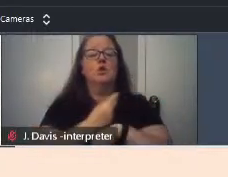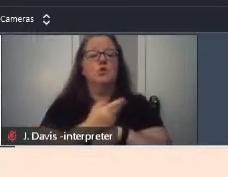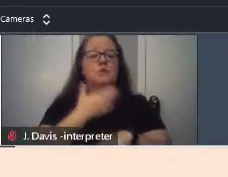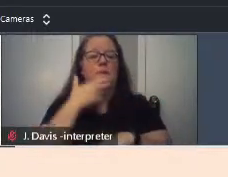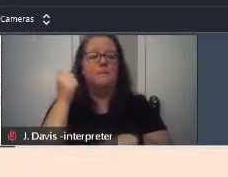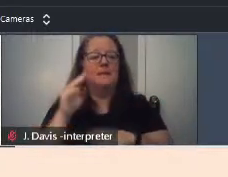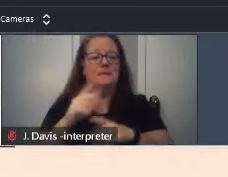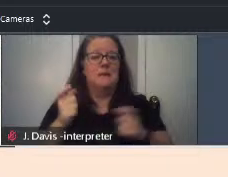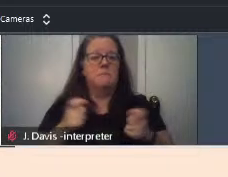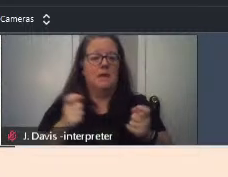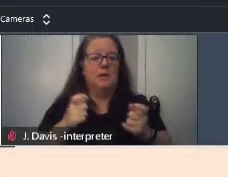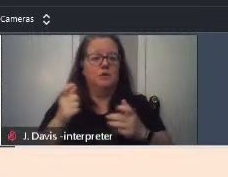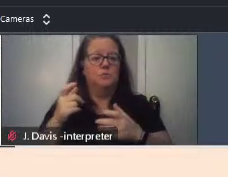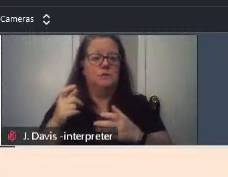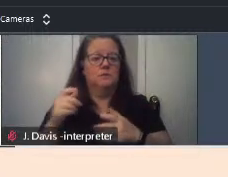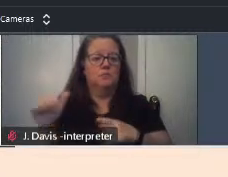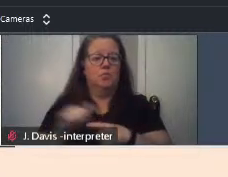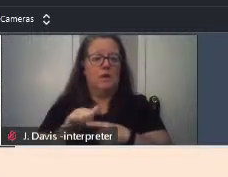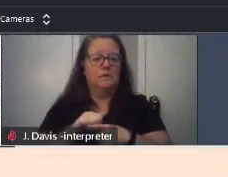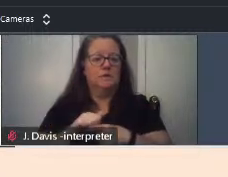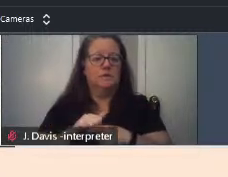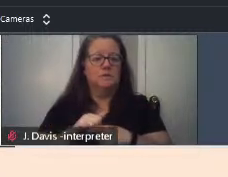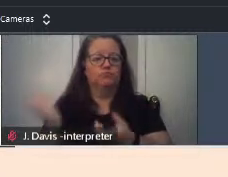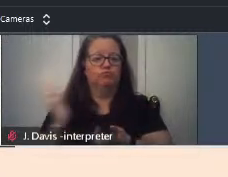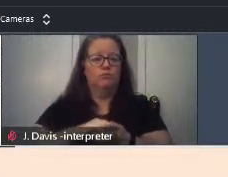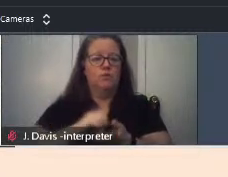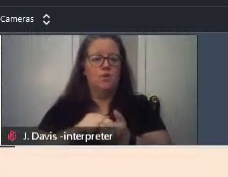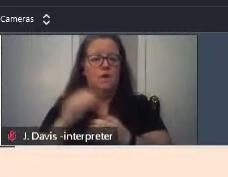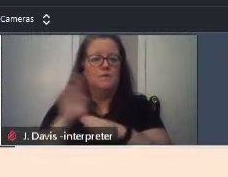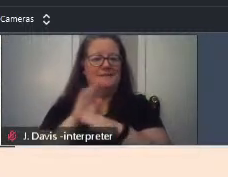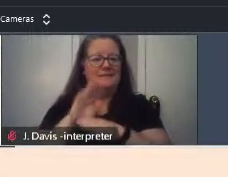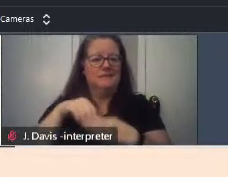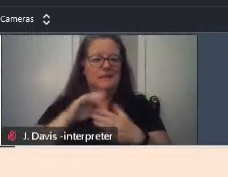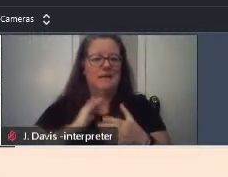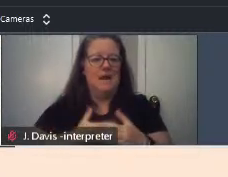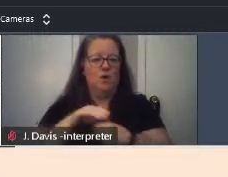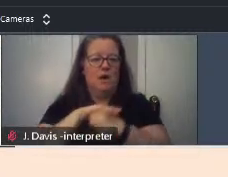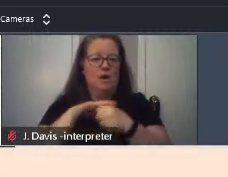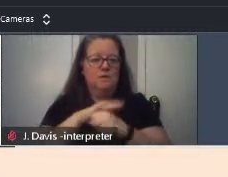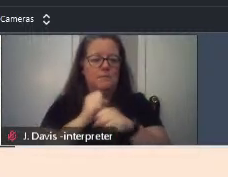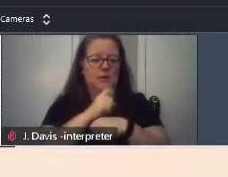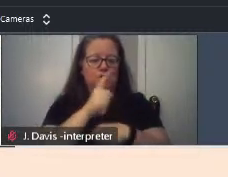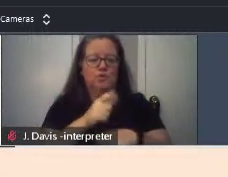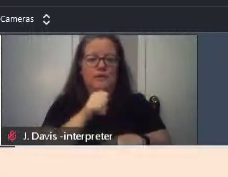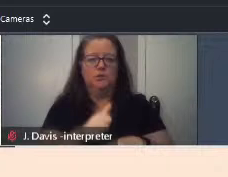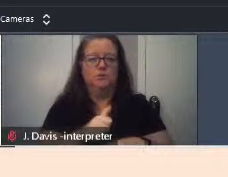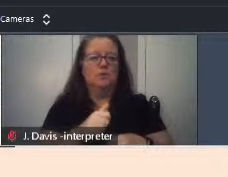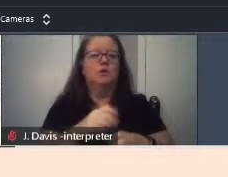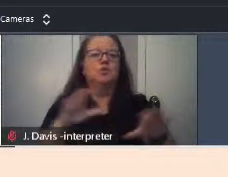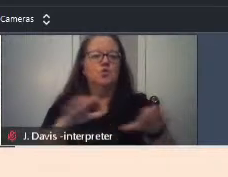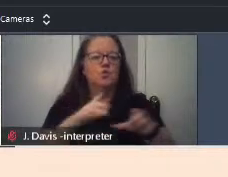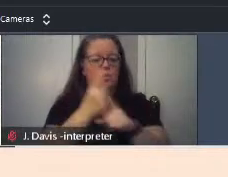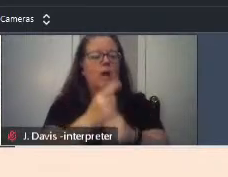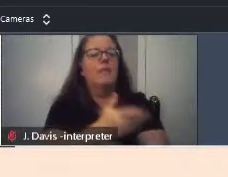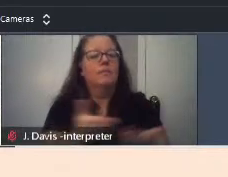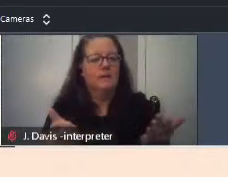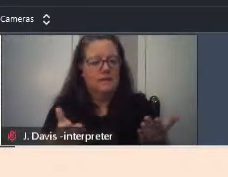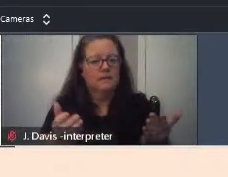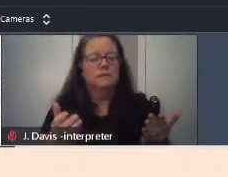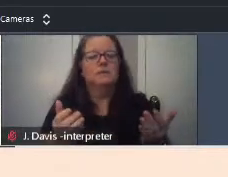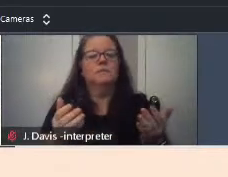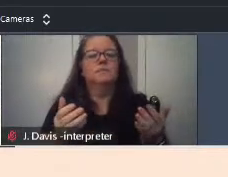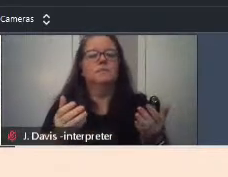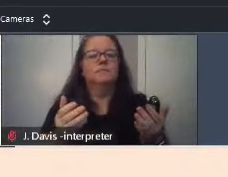practices working with these businesses inside our zones to ensure they are doing what they need to do. We work with, like I said earlier, we work